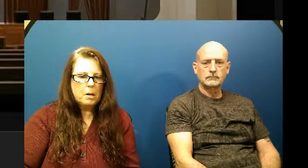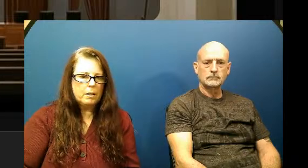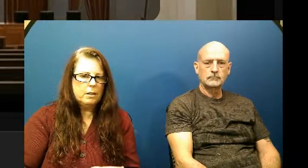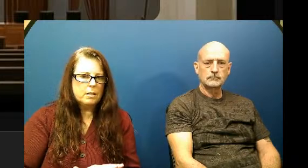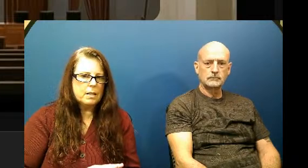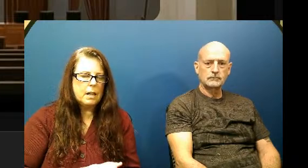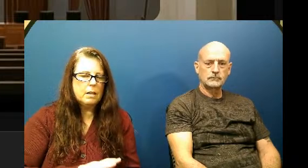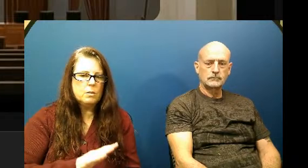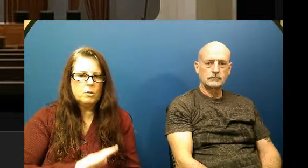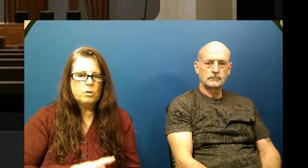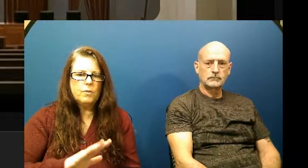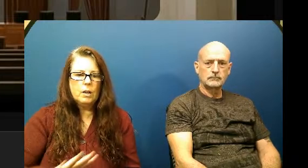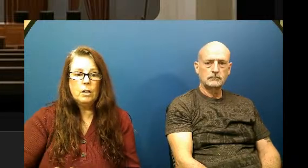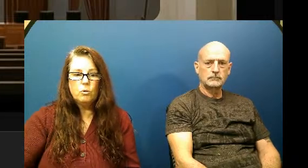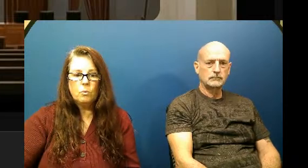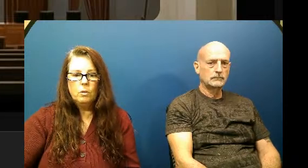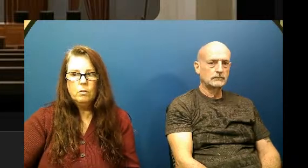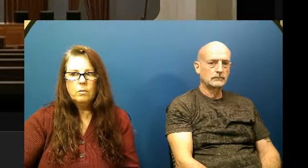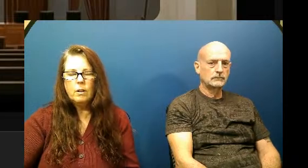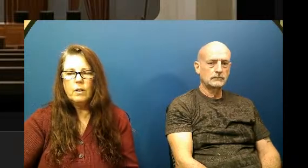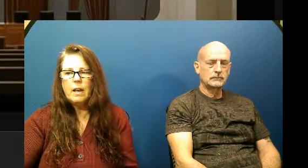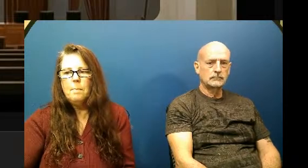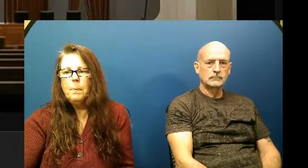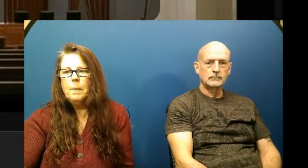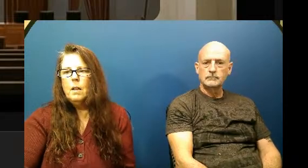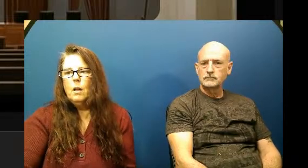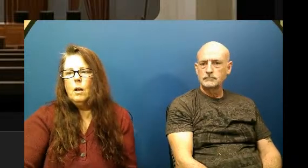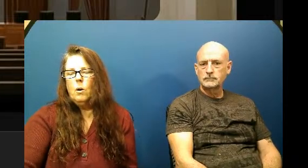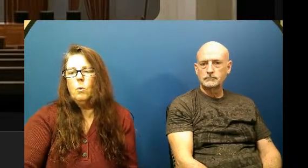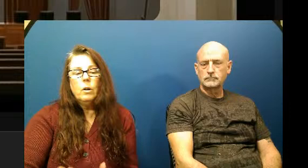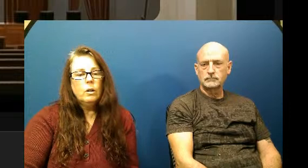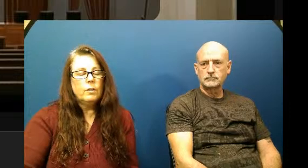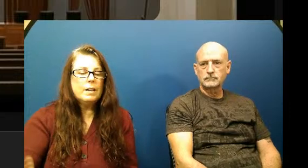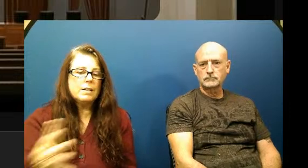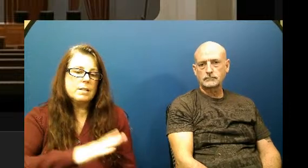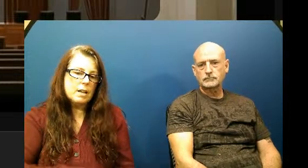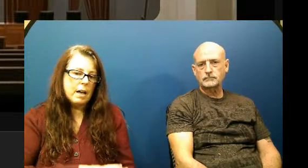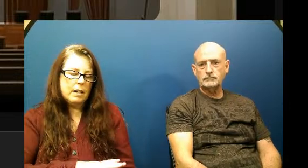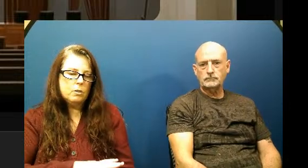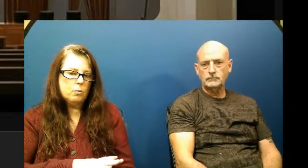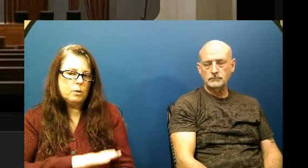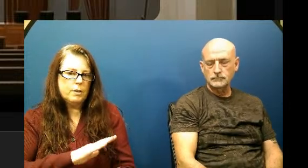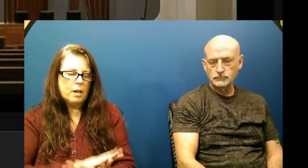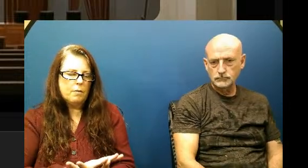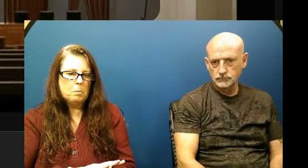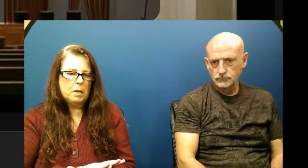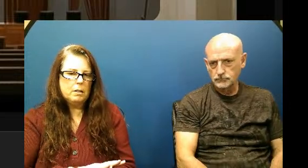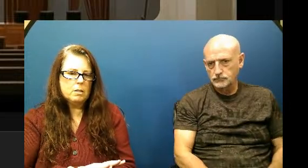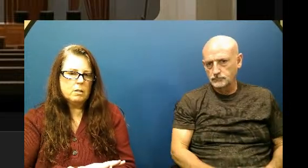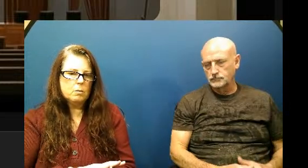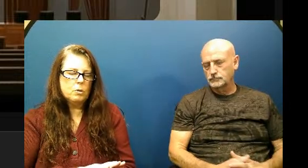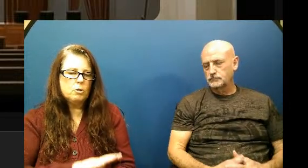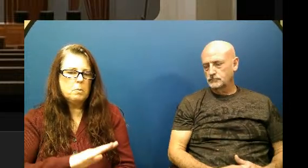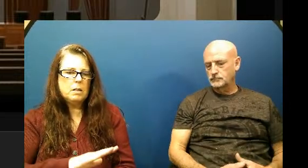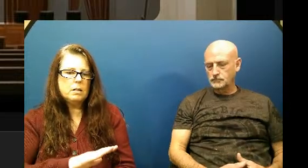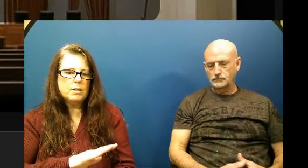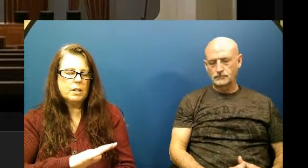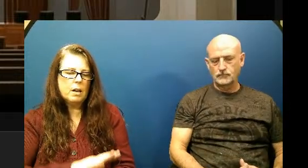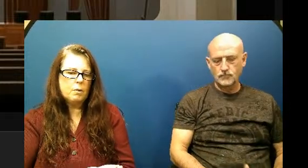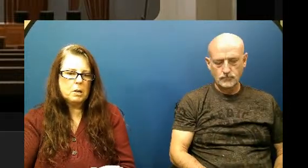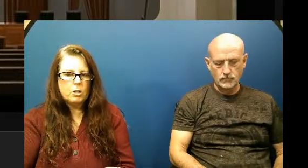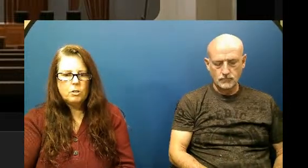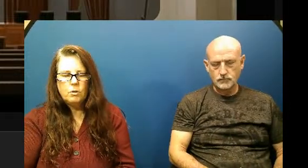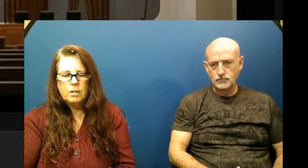agreed upon in this case, which is very unusual, okay? Or they could side with the government, which means